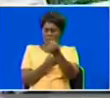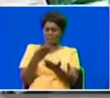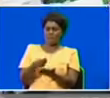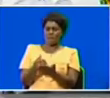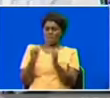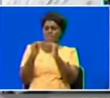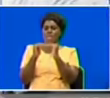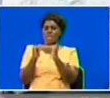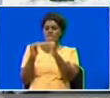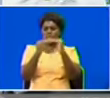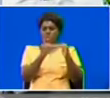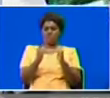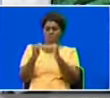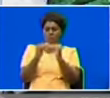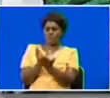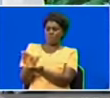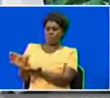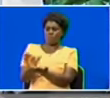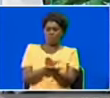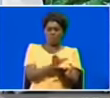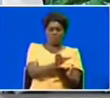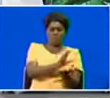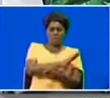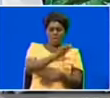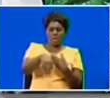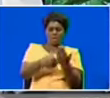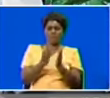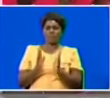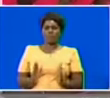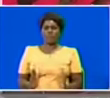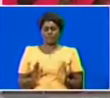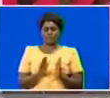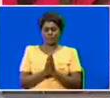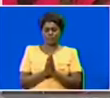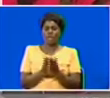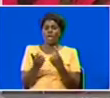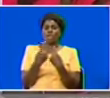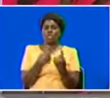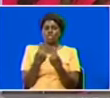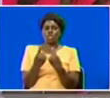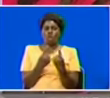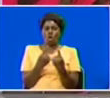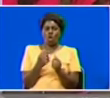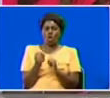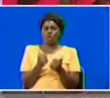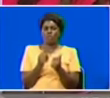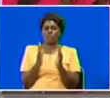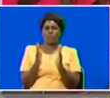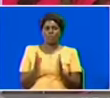equally distributed to everyone. To everyone. Let's also talk about your